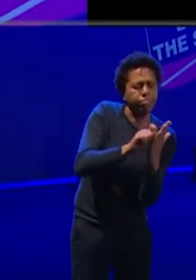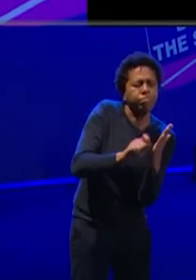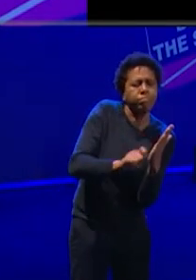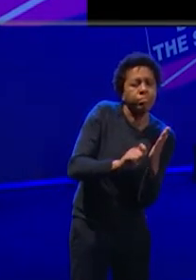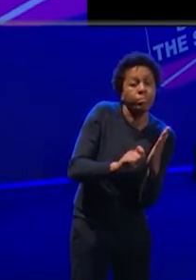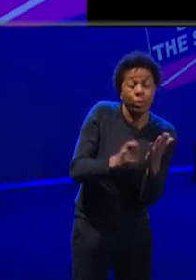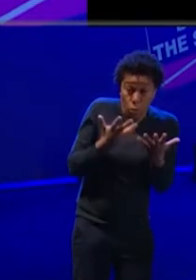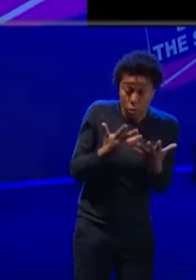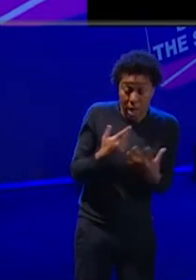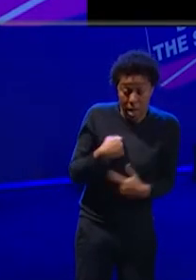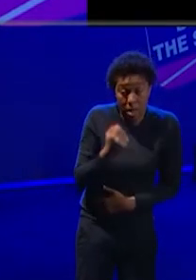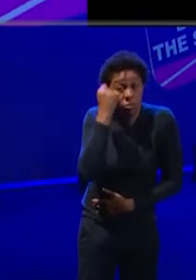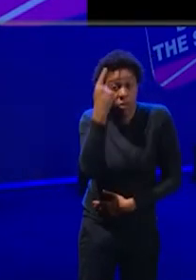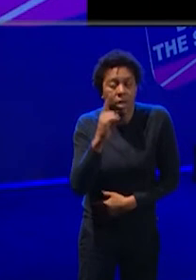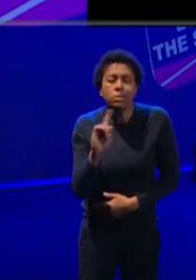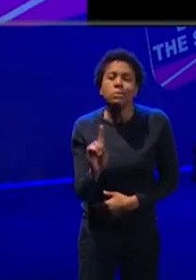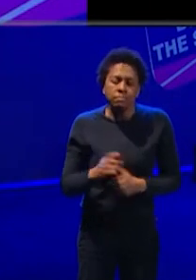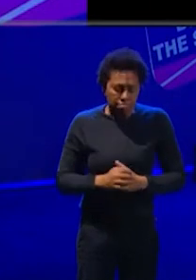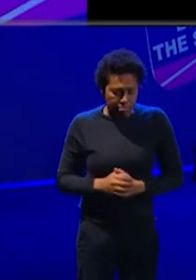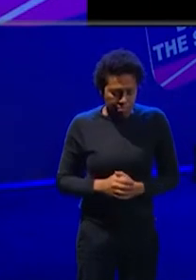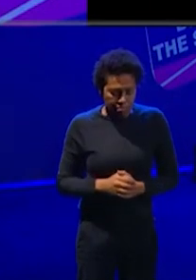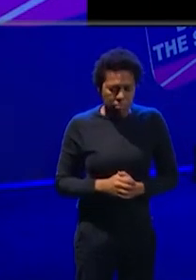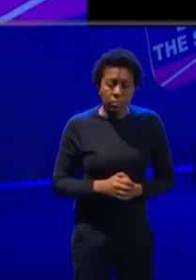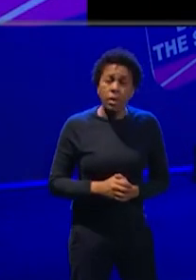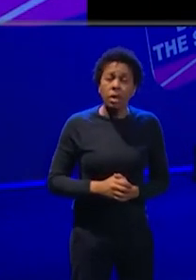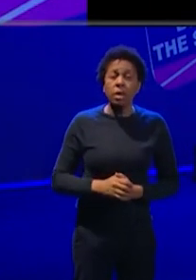I found out today that